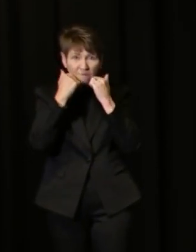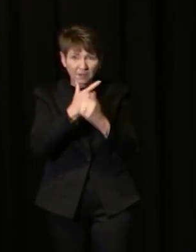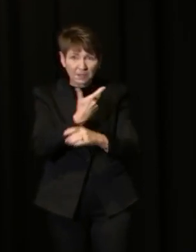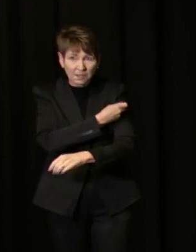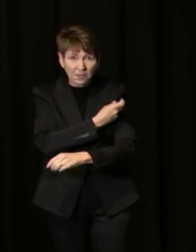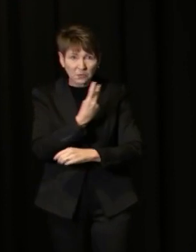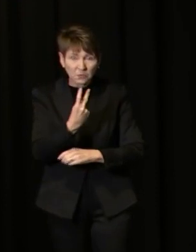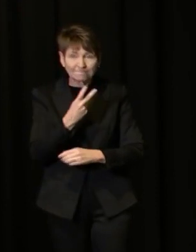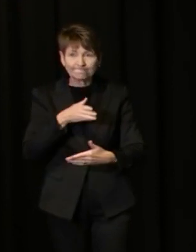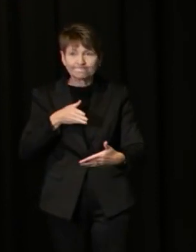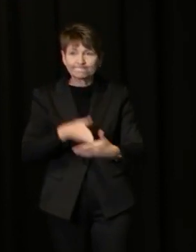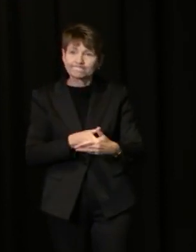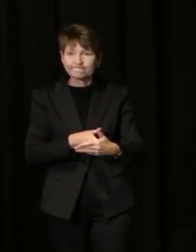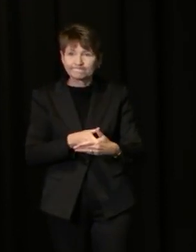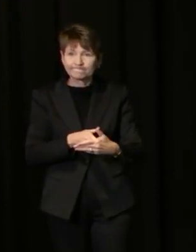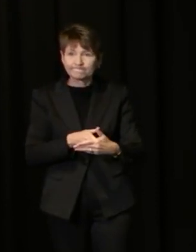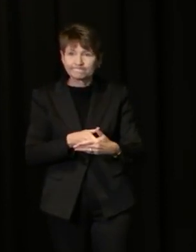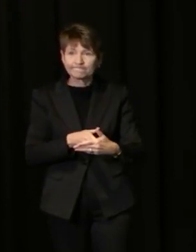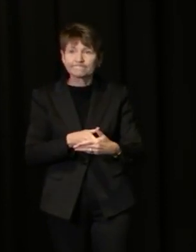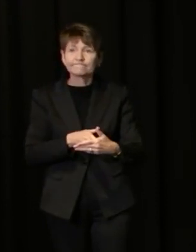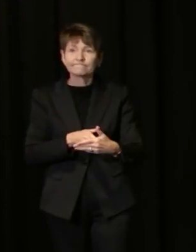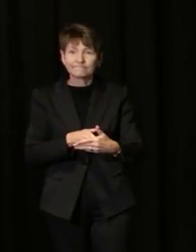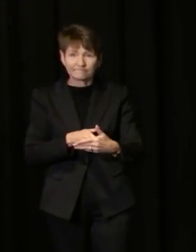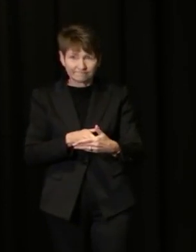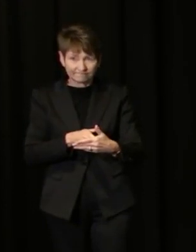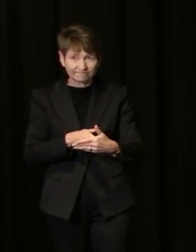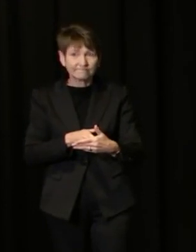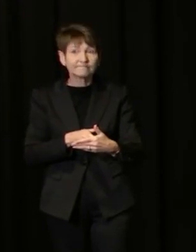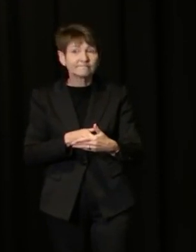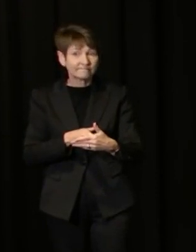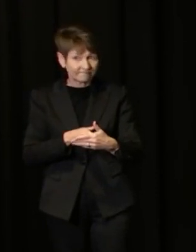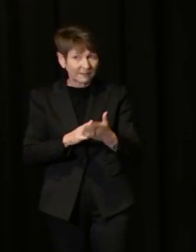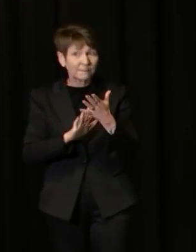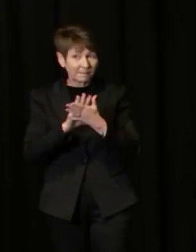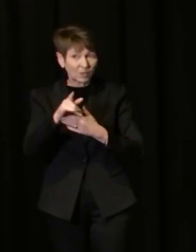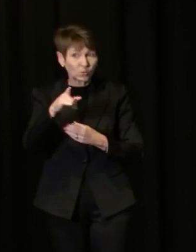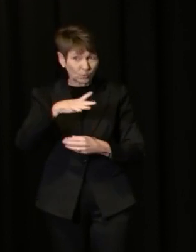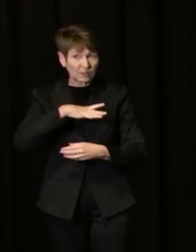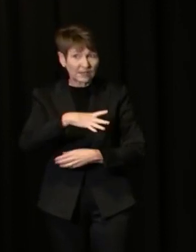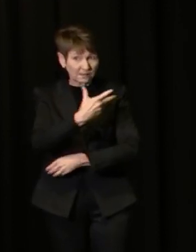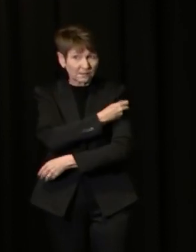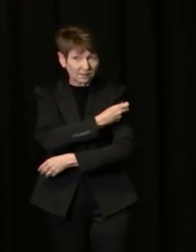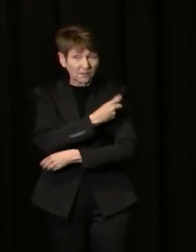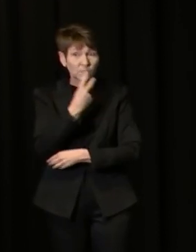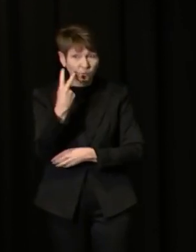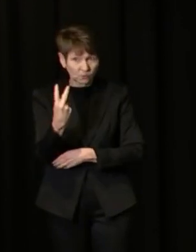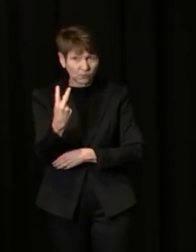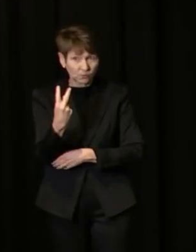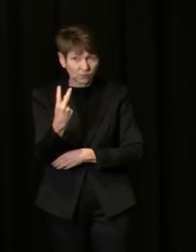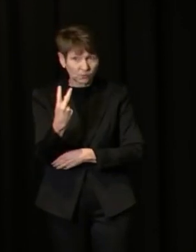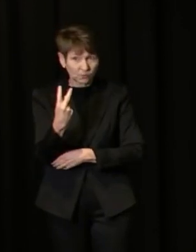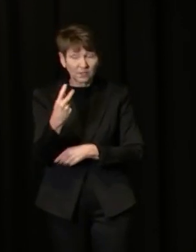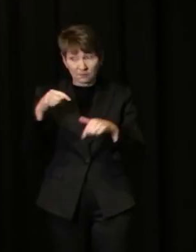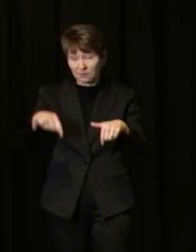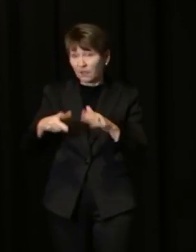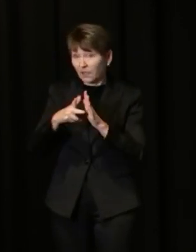thing, the vaccinated economy will then apply across all settings. Where they apply in Melbourne now and only some in regional Victoria,